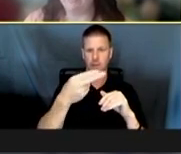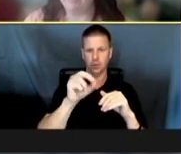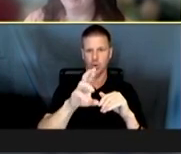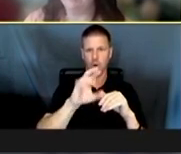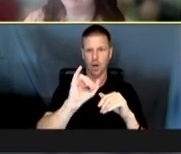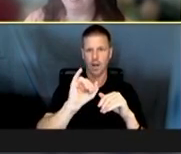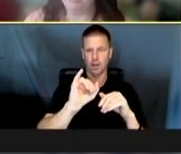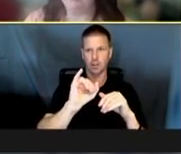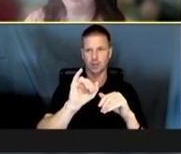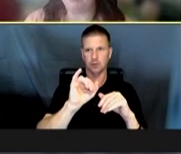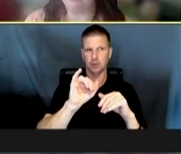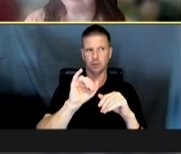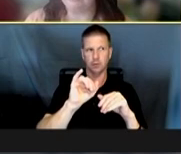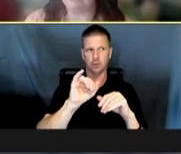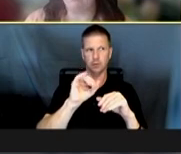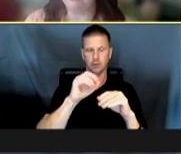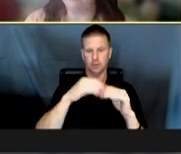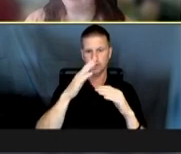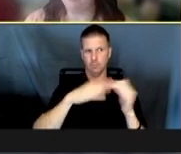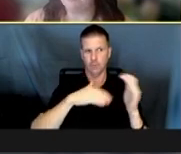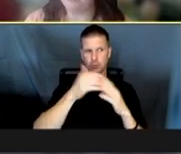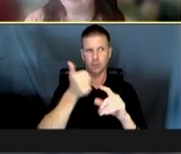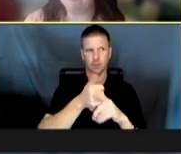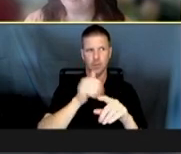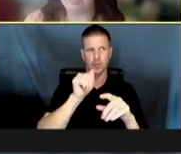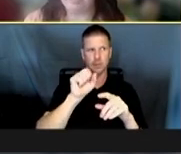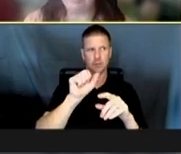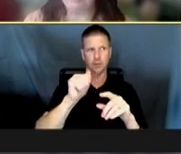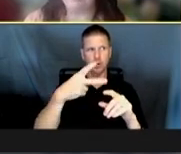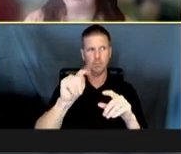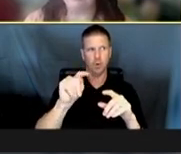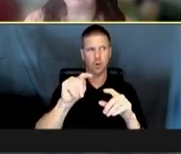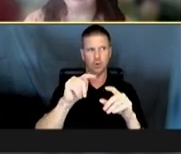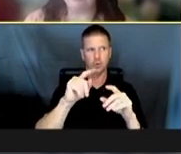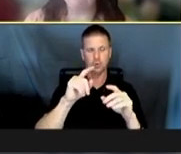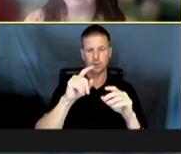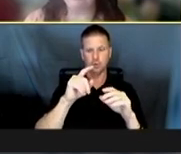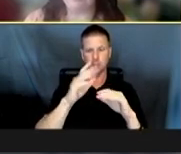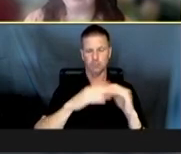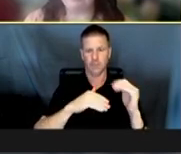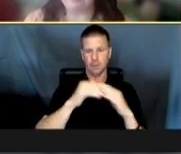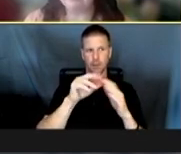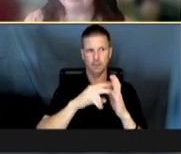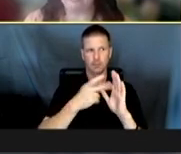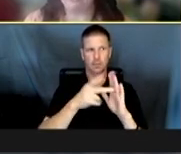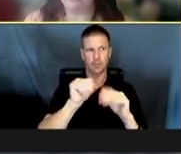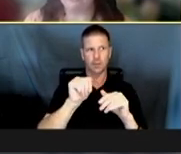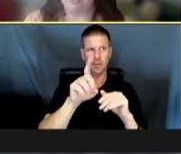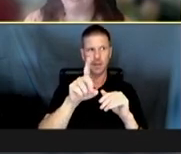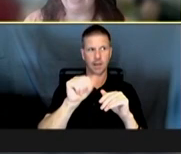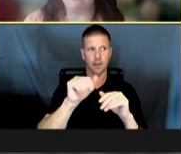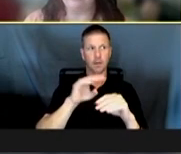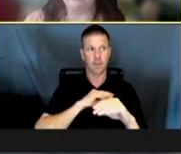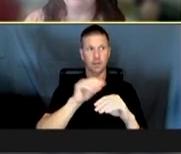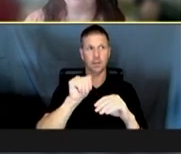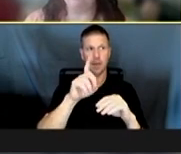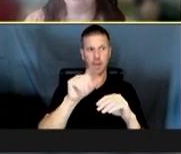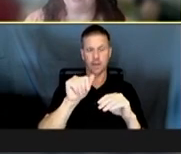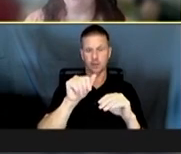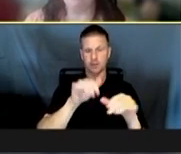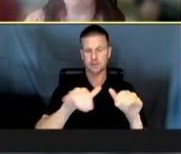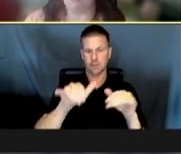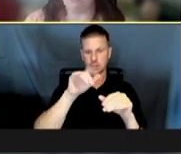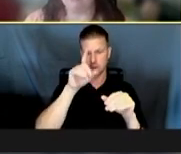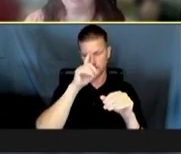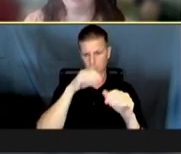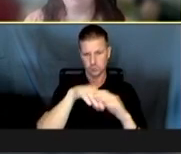in the building itself as an apartment building. And it met the ADA standards of having an accessible route